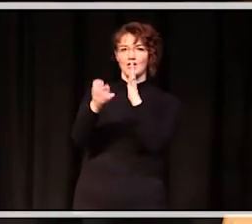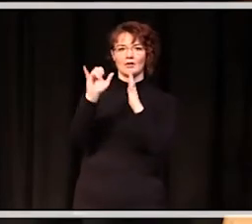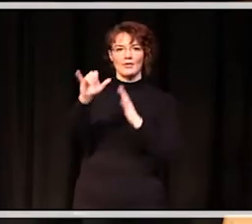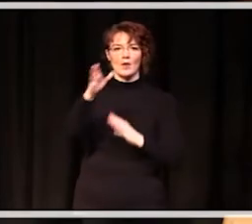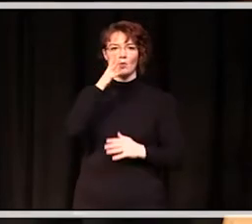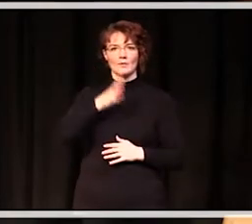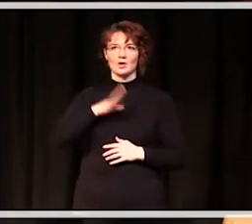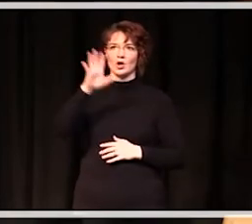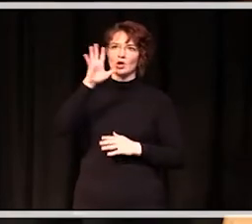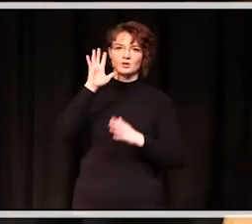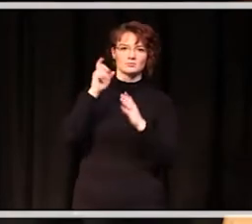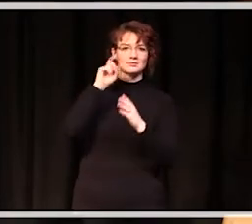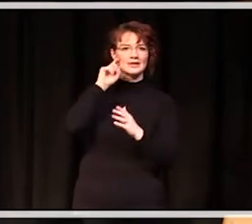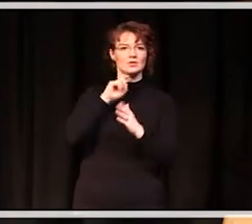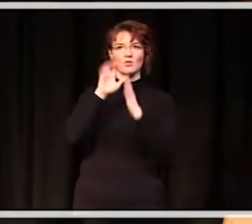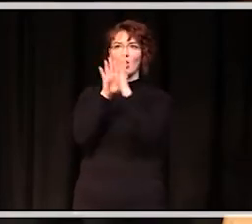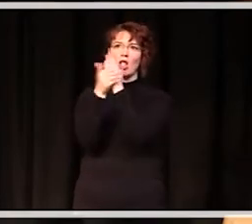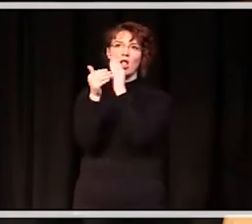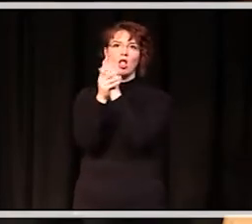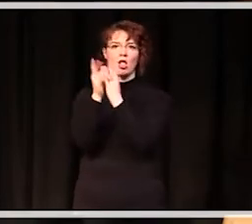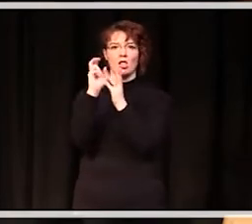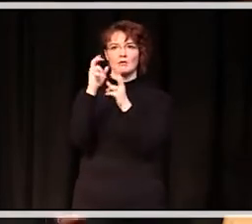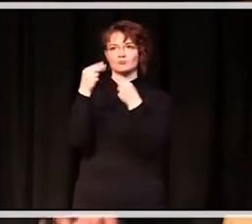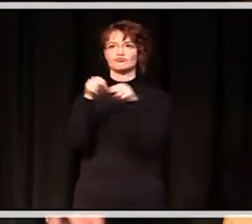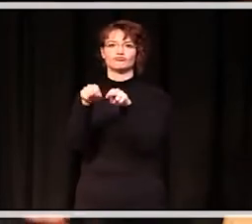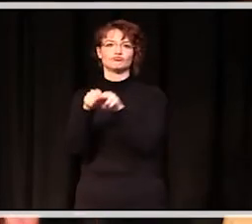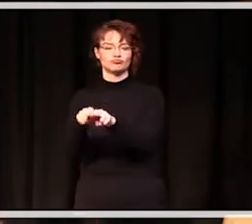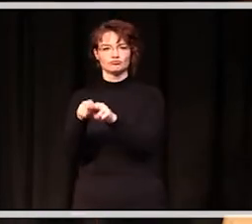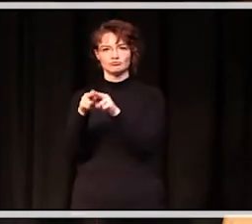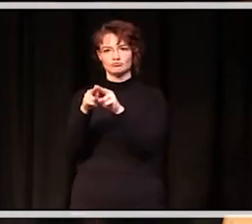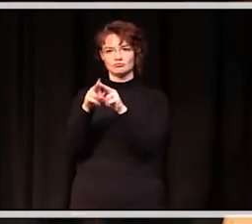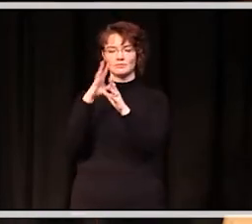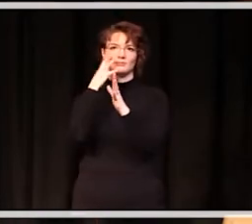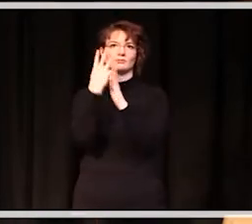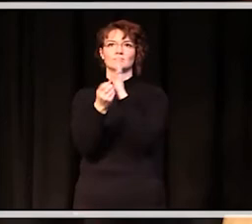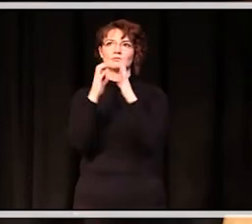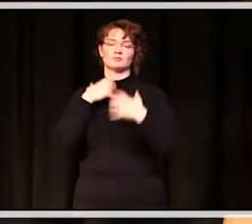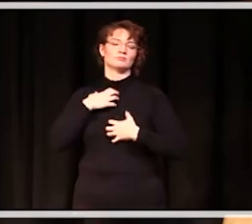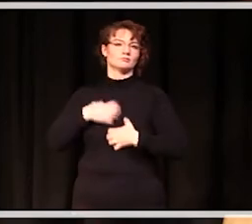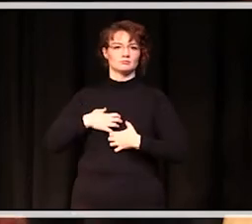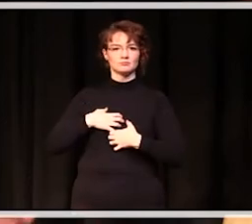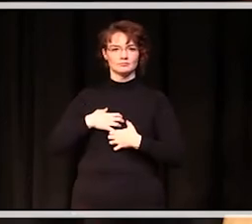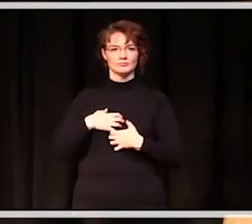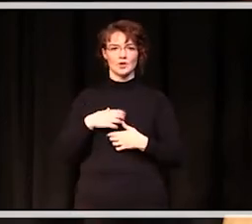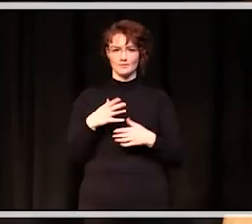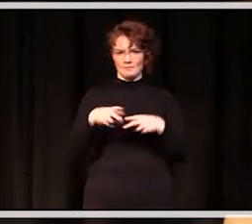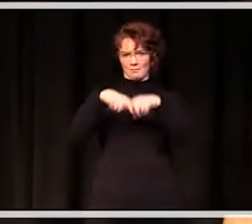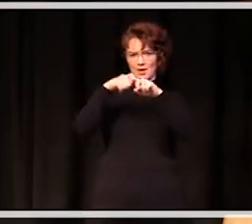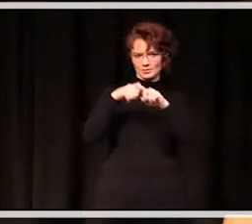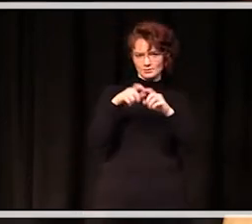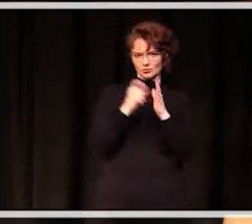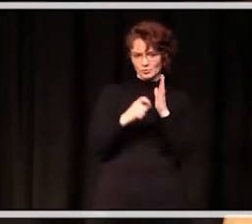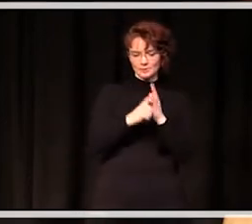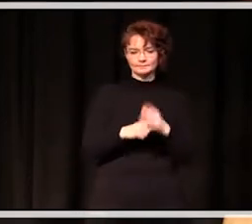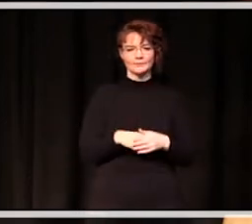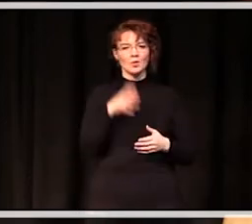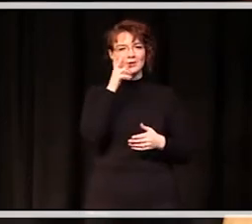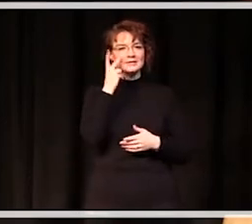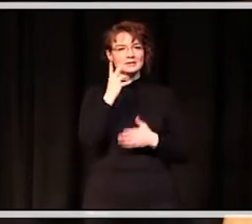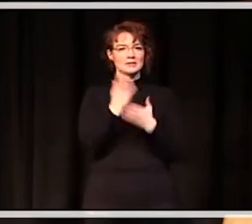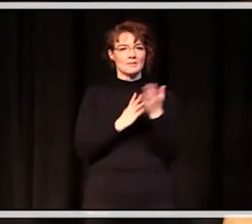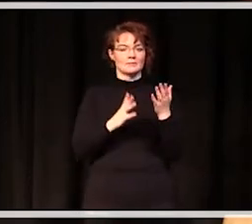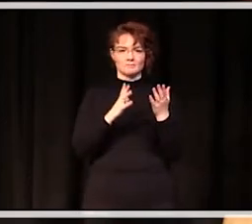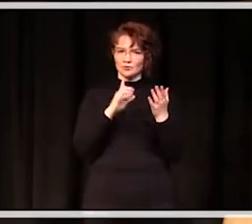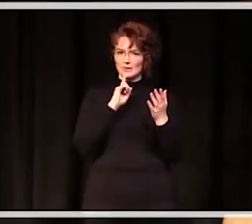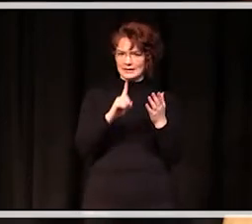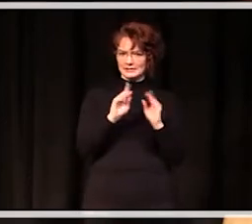immorality." Well, let's just stop here. A little context for us. You're going to see some pretty graphic imagery in